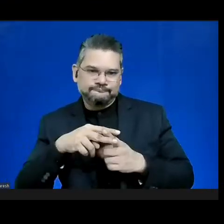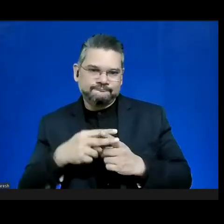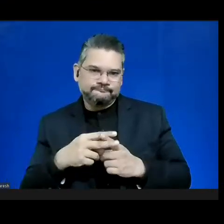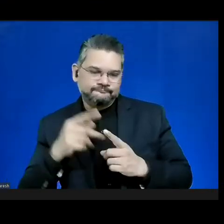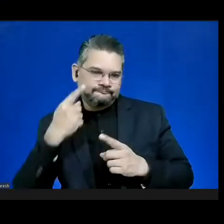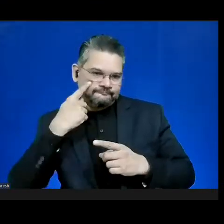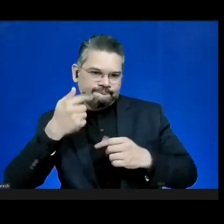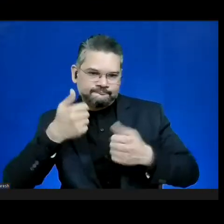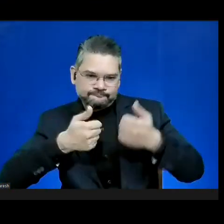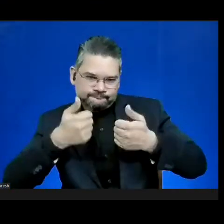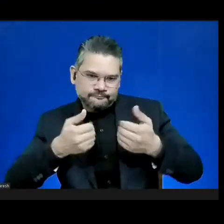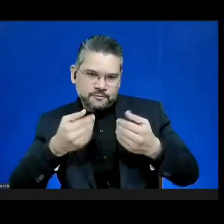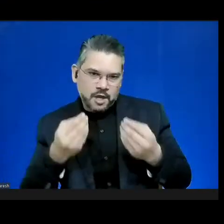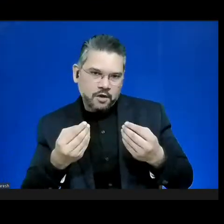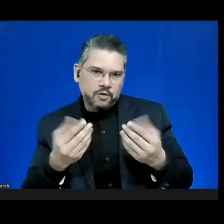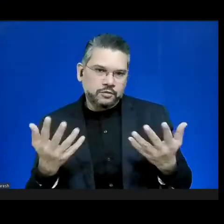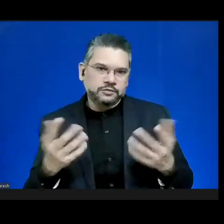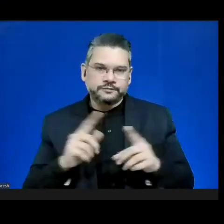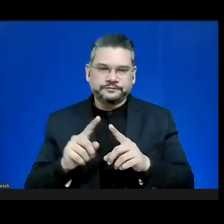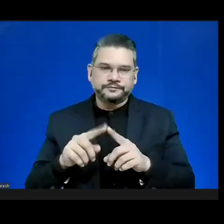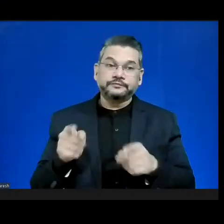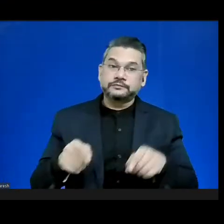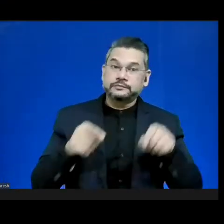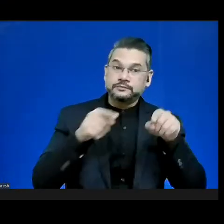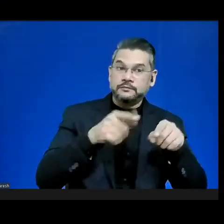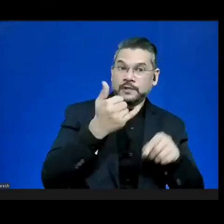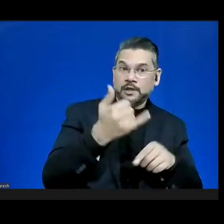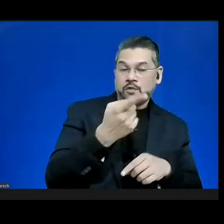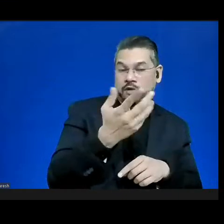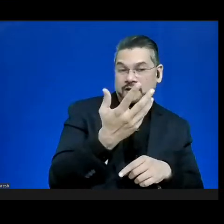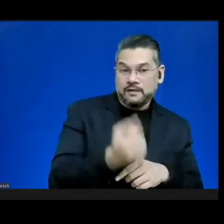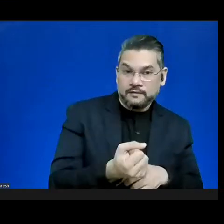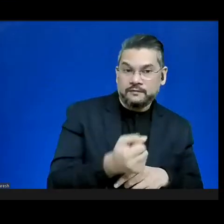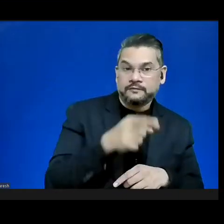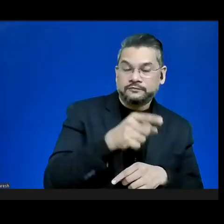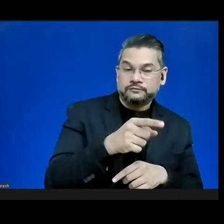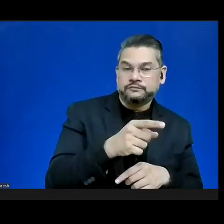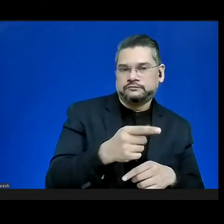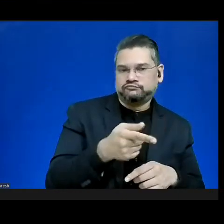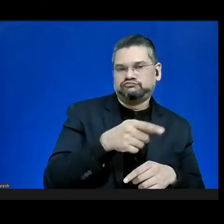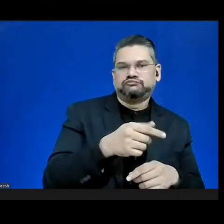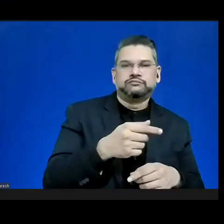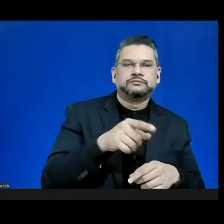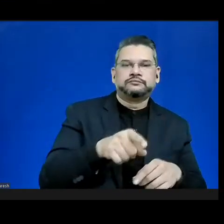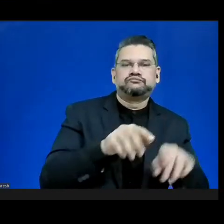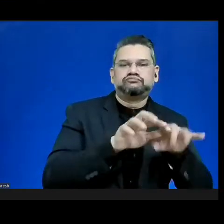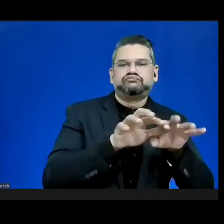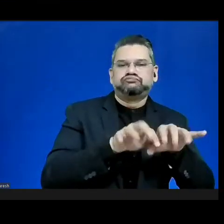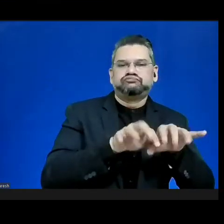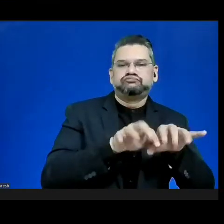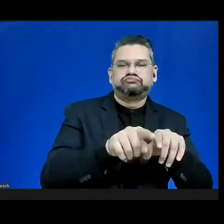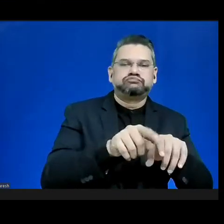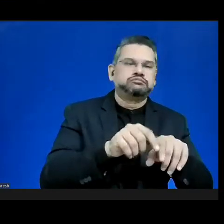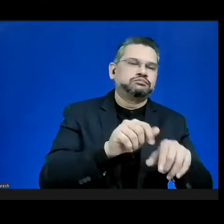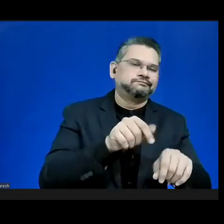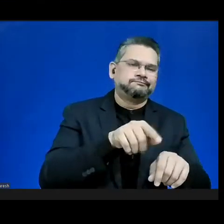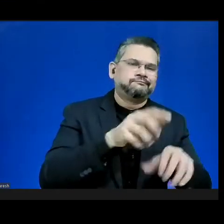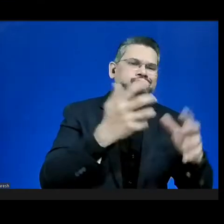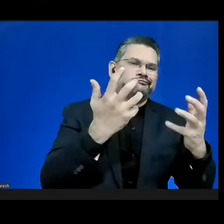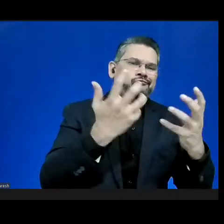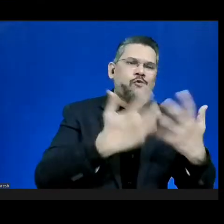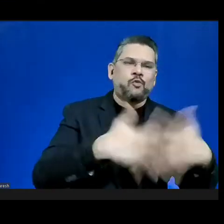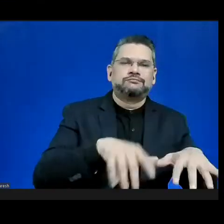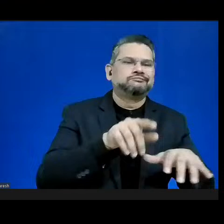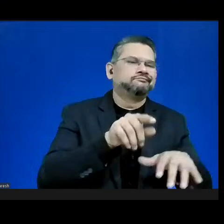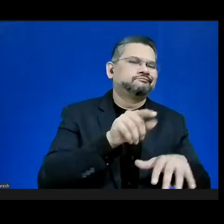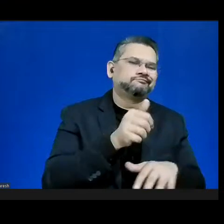an extent. These tools are available, and they give you an insight. If you run them on your website or something, they give you